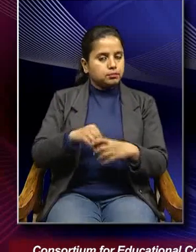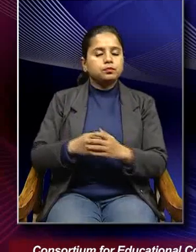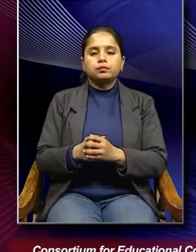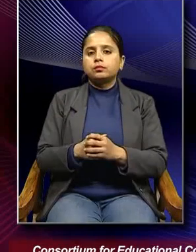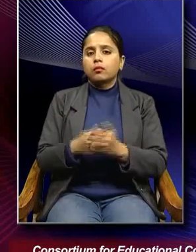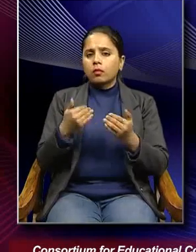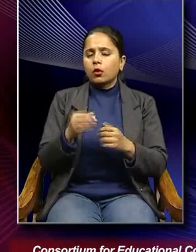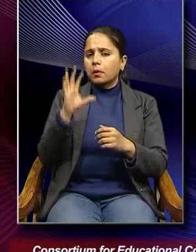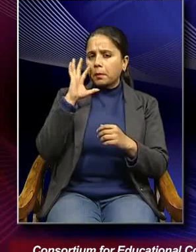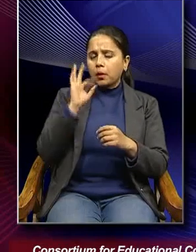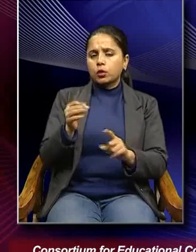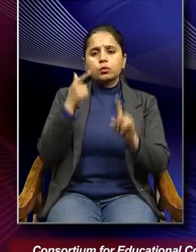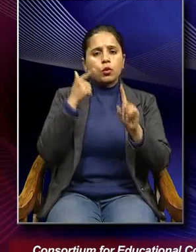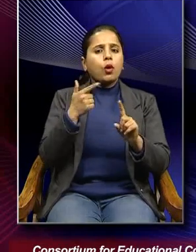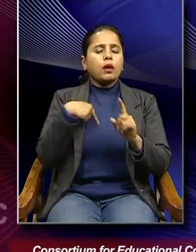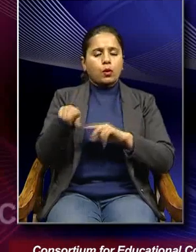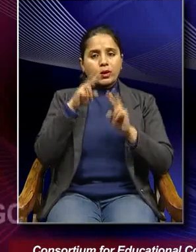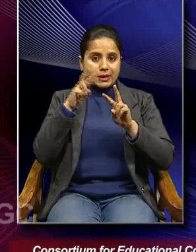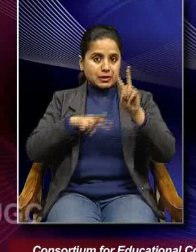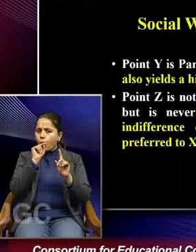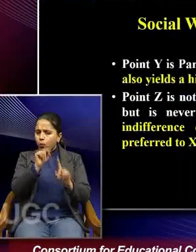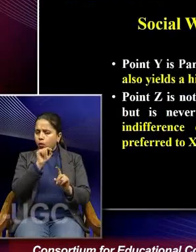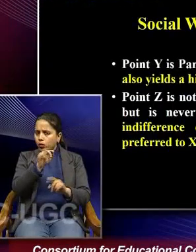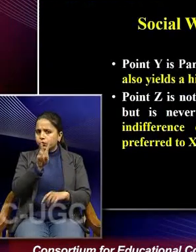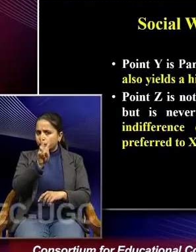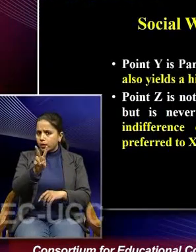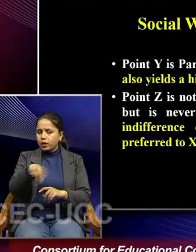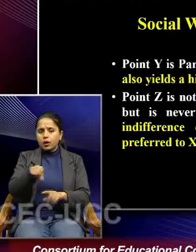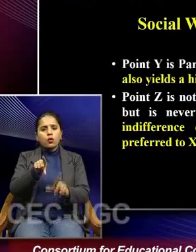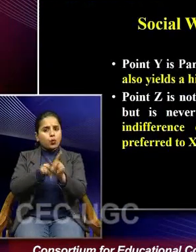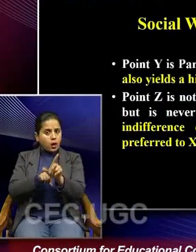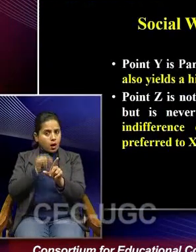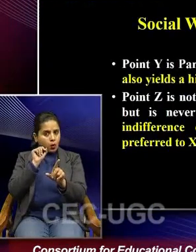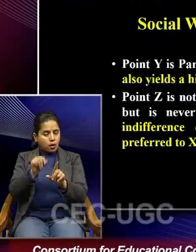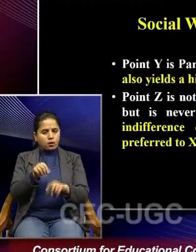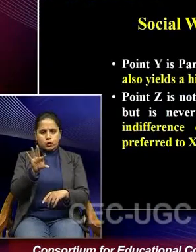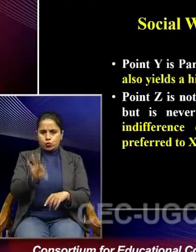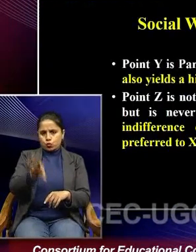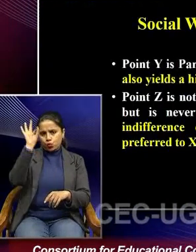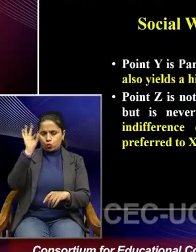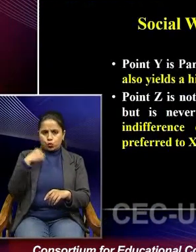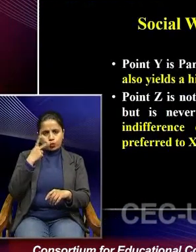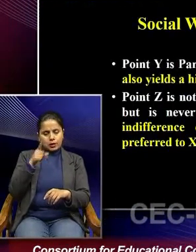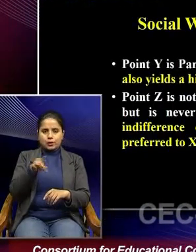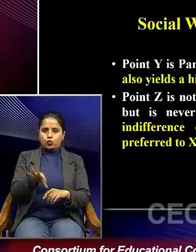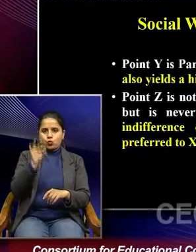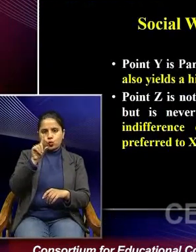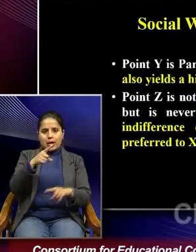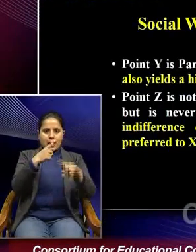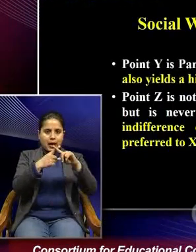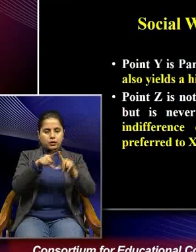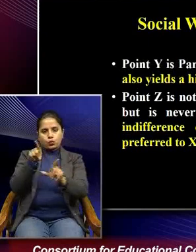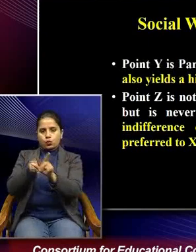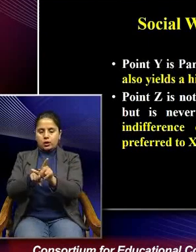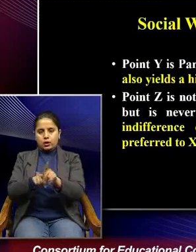the important point to notice in this graph is point Y. If we pick up, let's pick up X and Y,